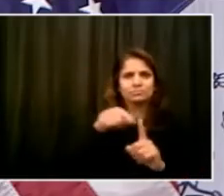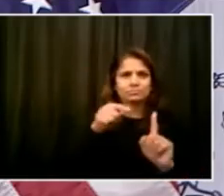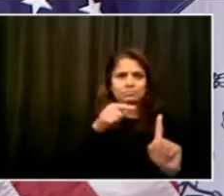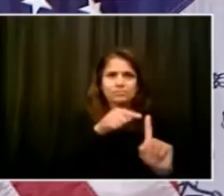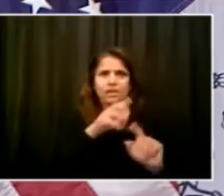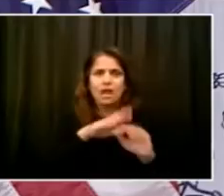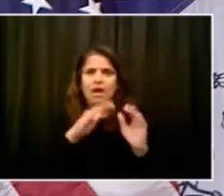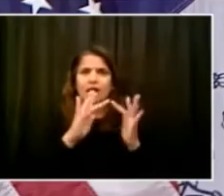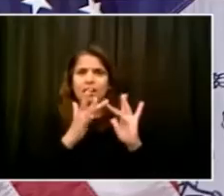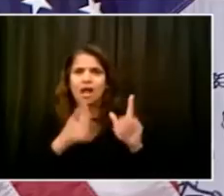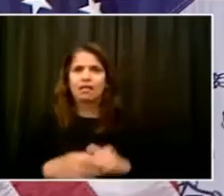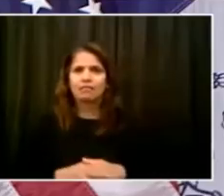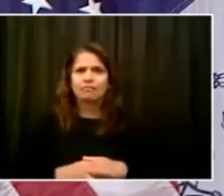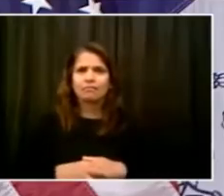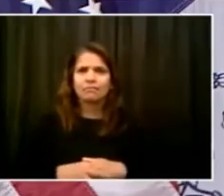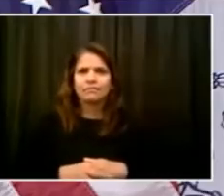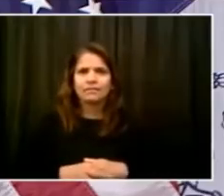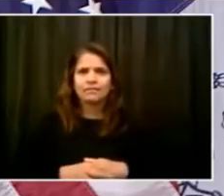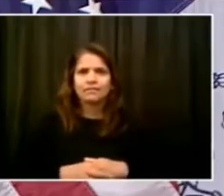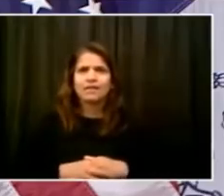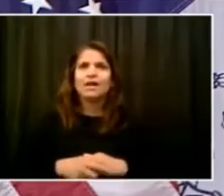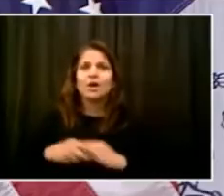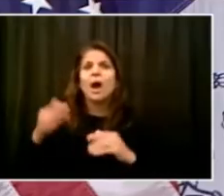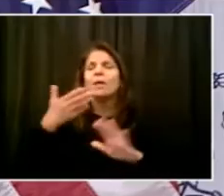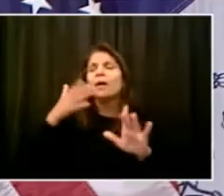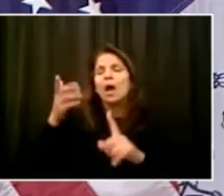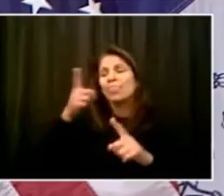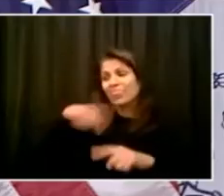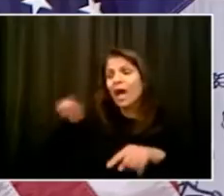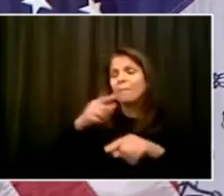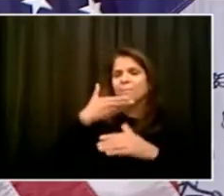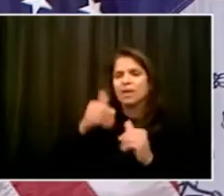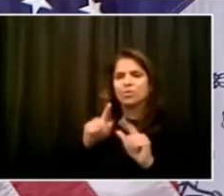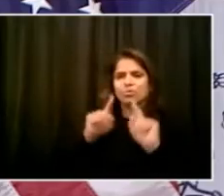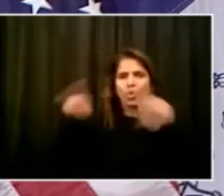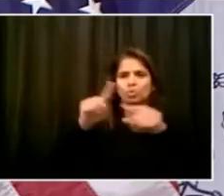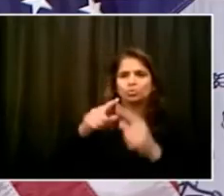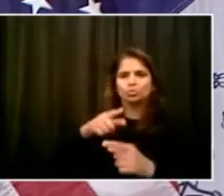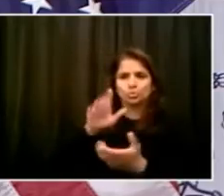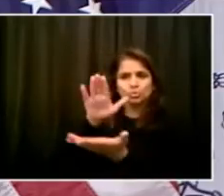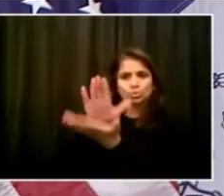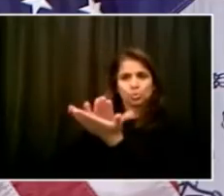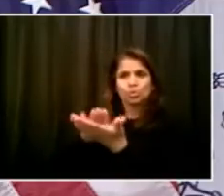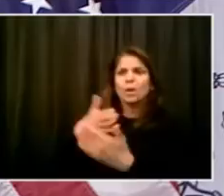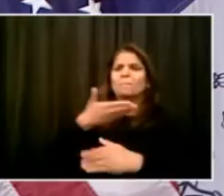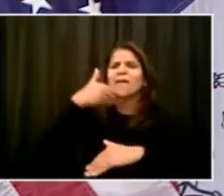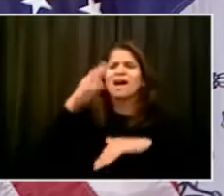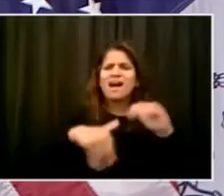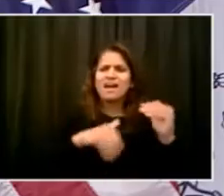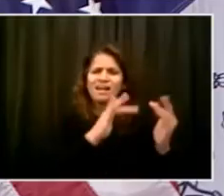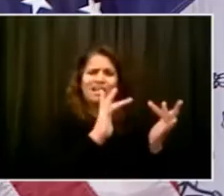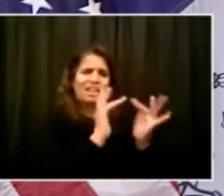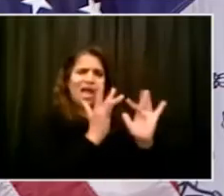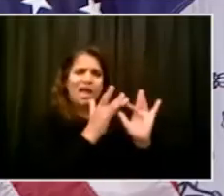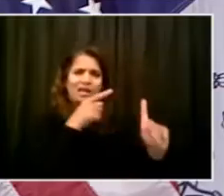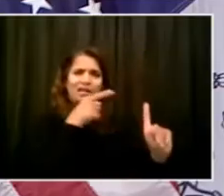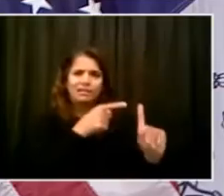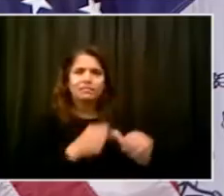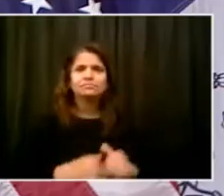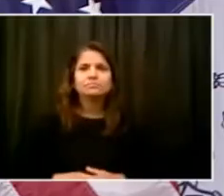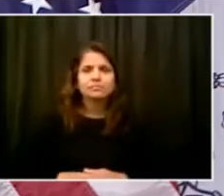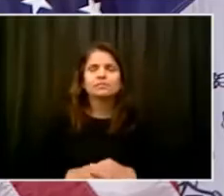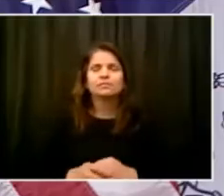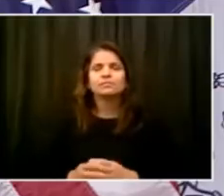Mr. Mayor, how you doing? Good, Marcia. How about you? I have two questions relating to the nursing home thing. First of all, the